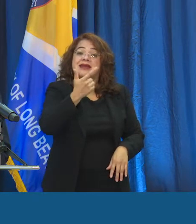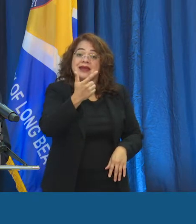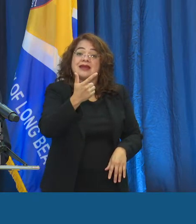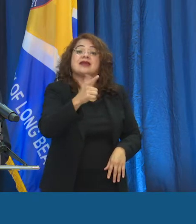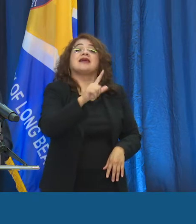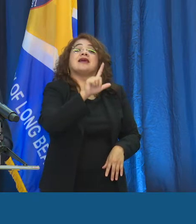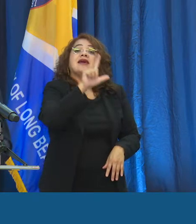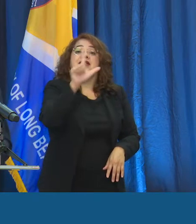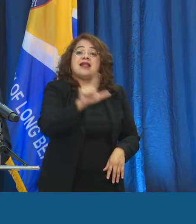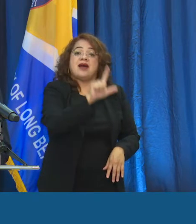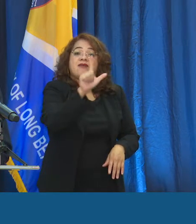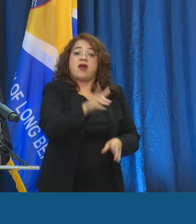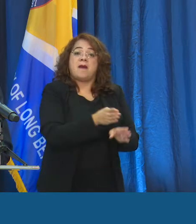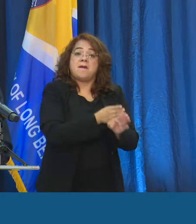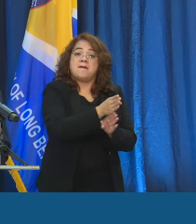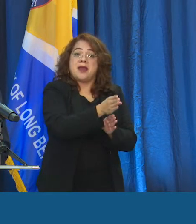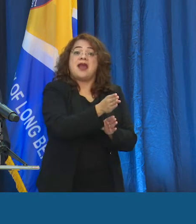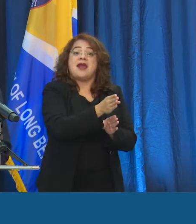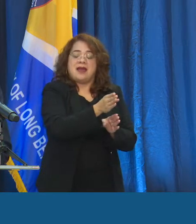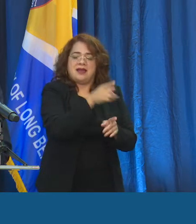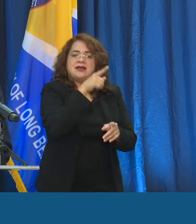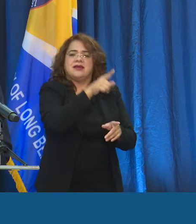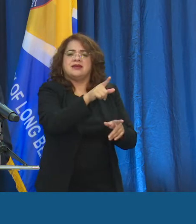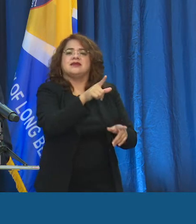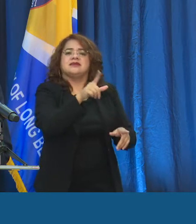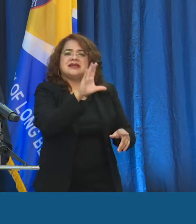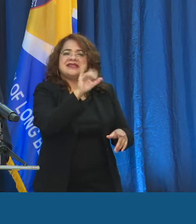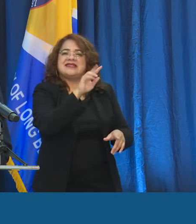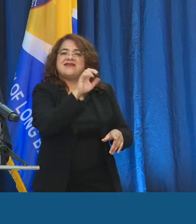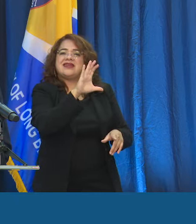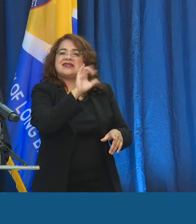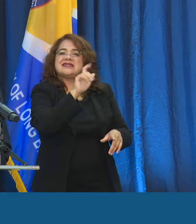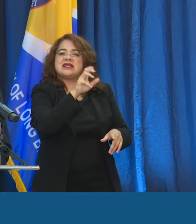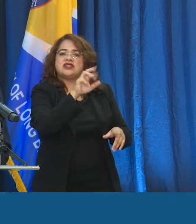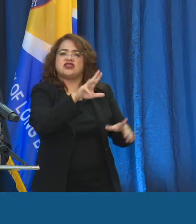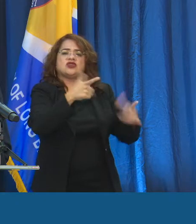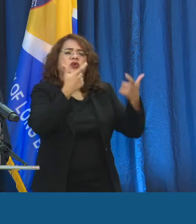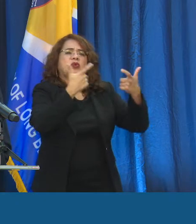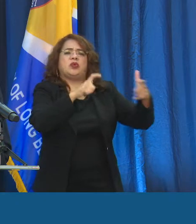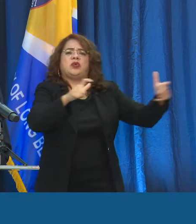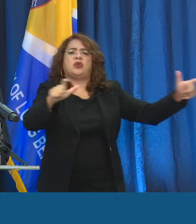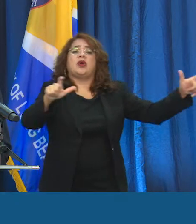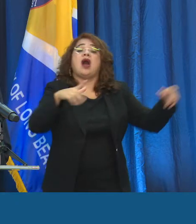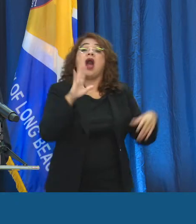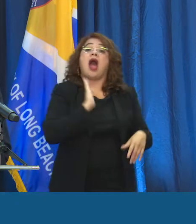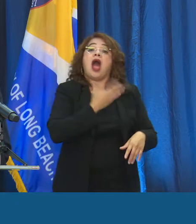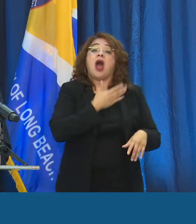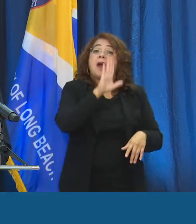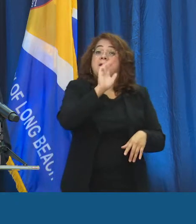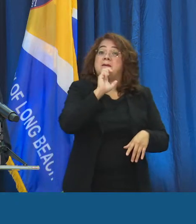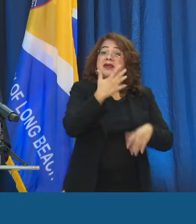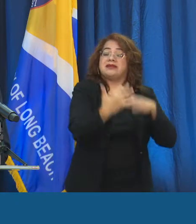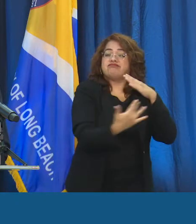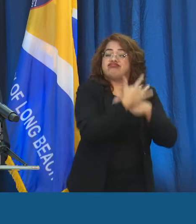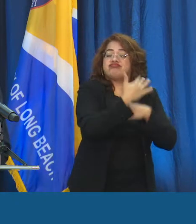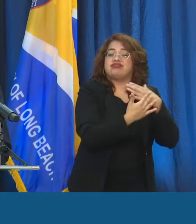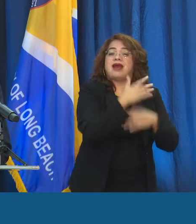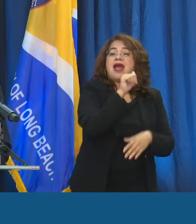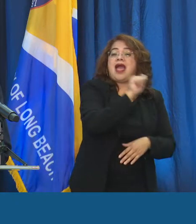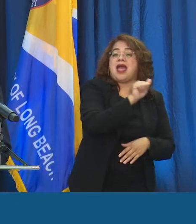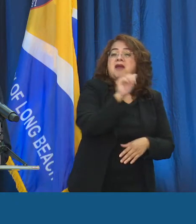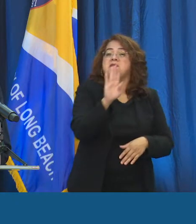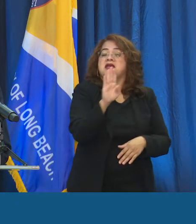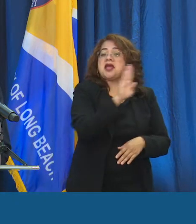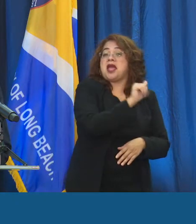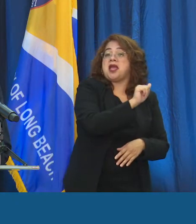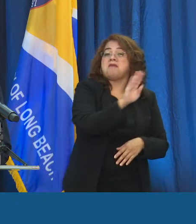Plaza. Our water quality grades are fantastic. At 87% of our city's beaches get A and B grades